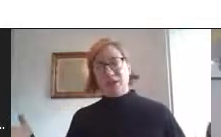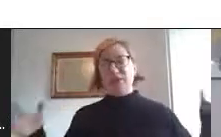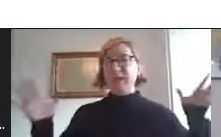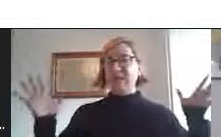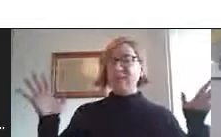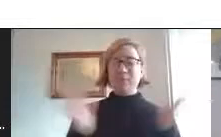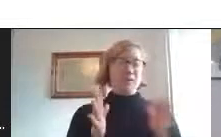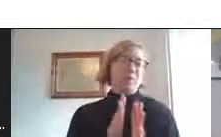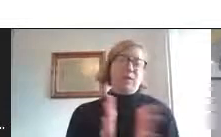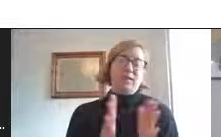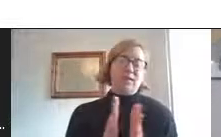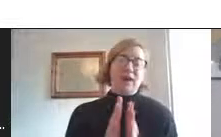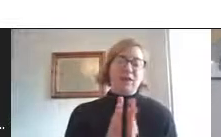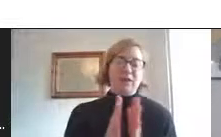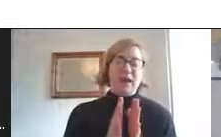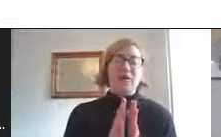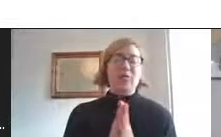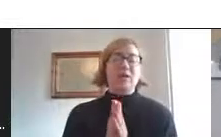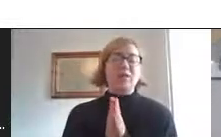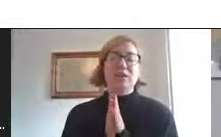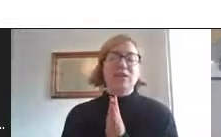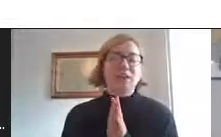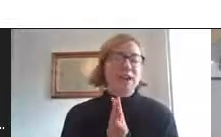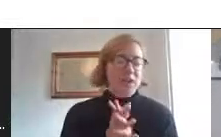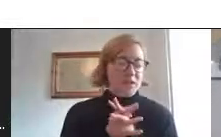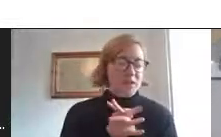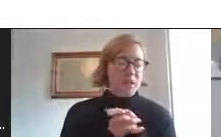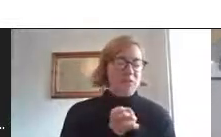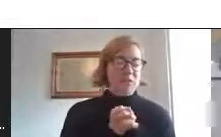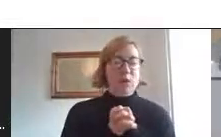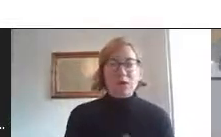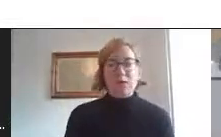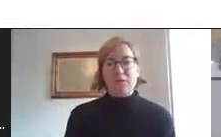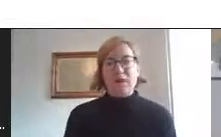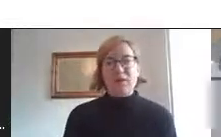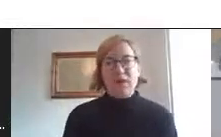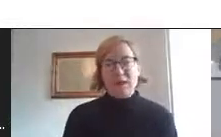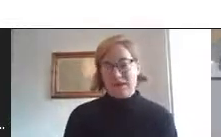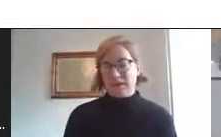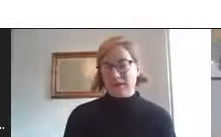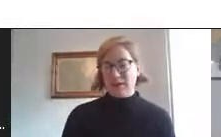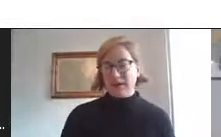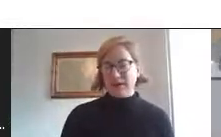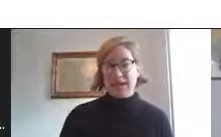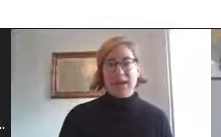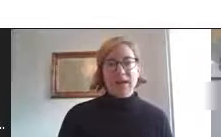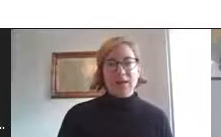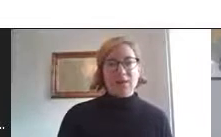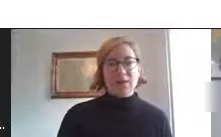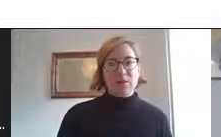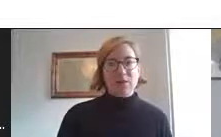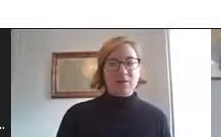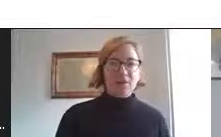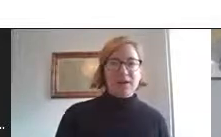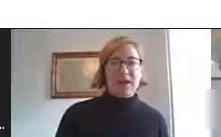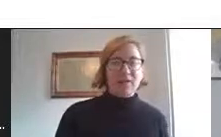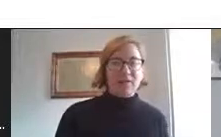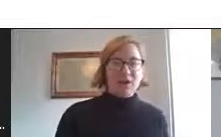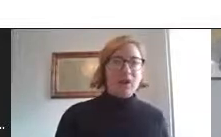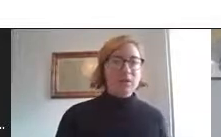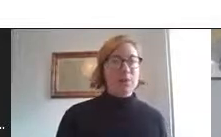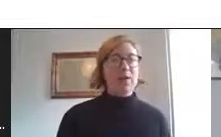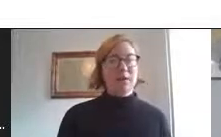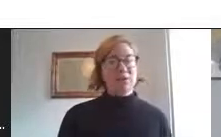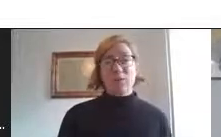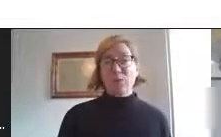and pressure and finding that midpoint of how you can help that child to kind of work through their fears and anxiety. So with a child who's scared